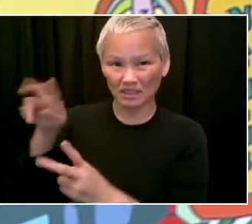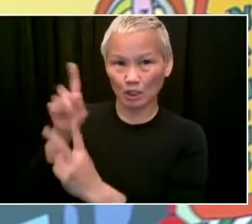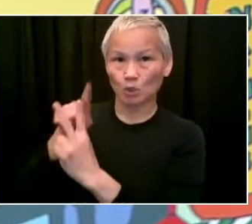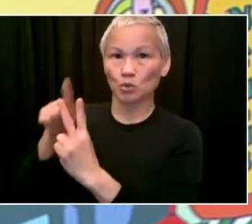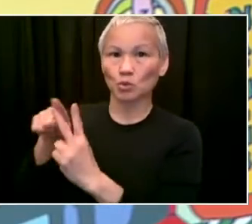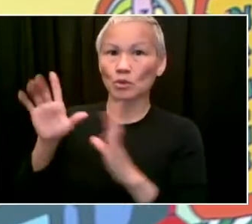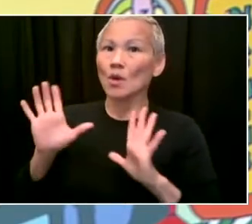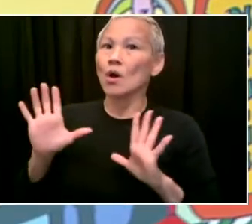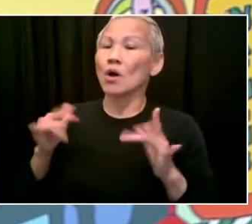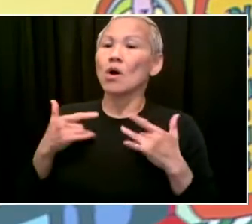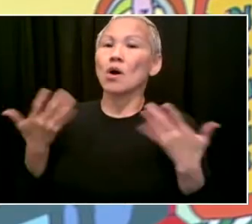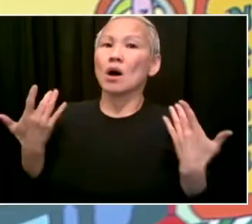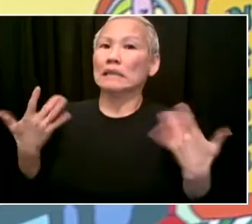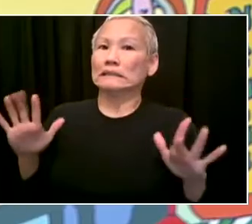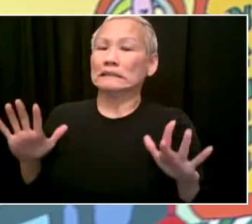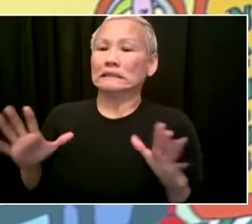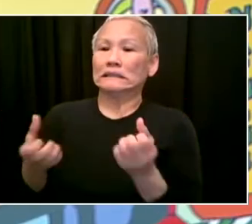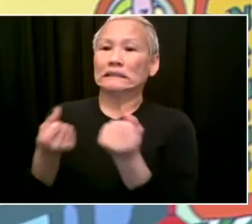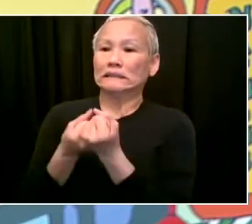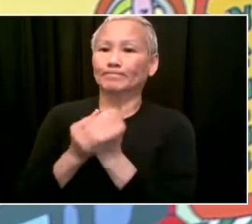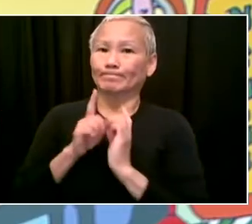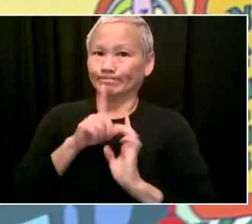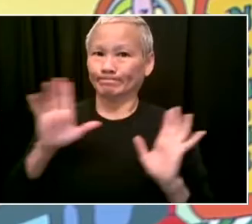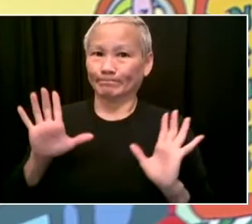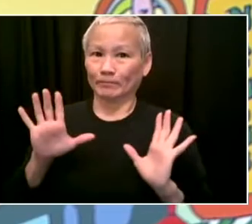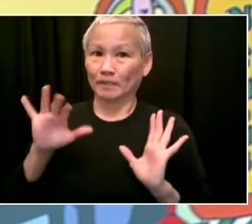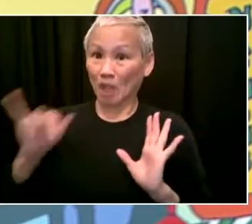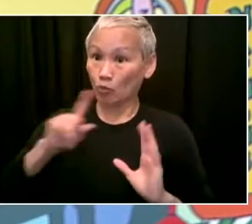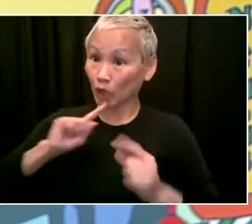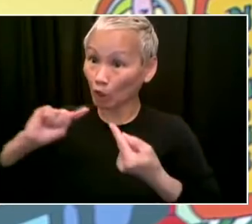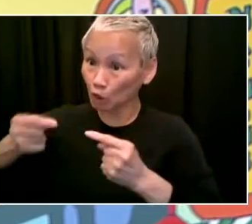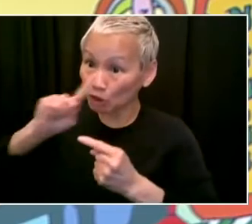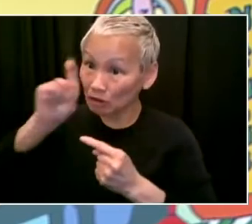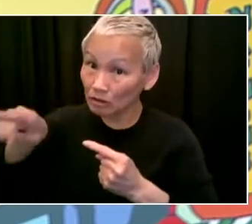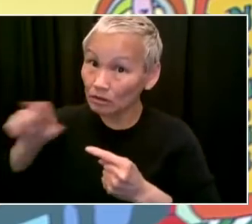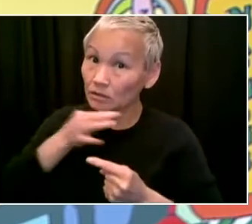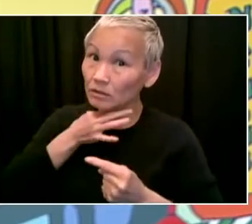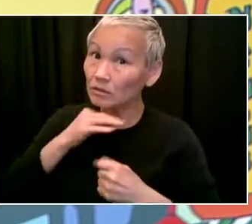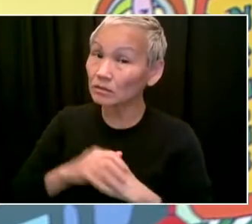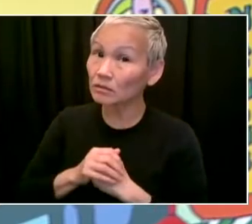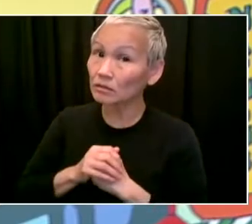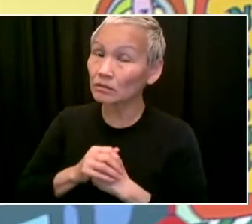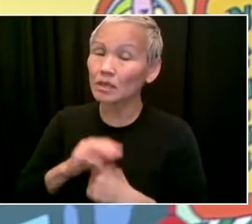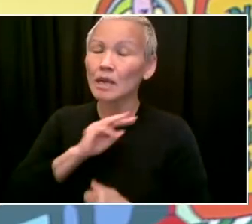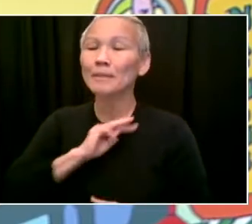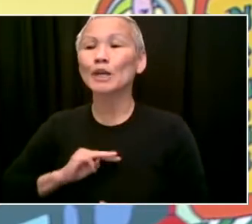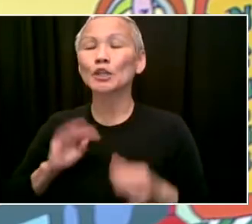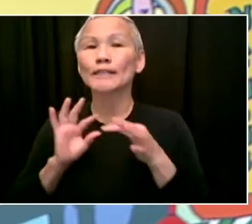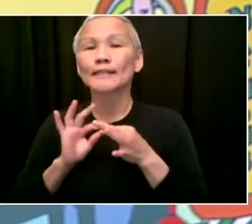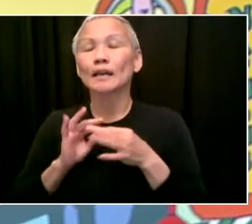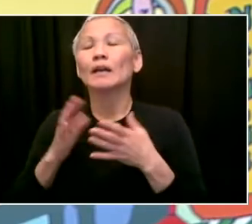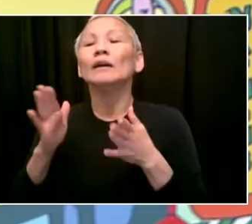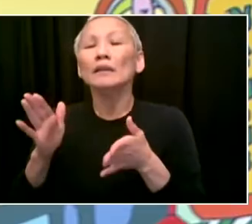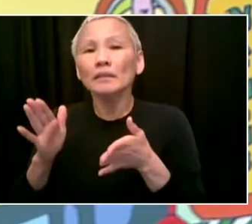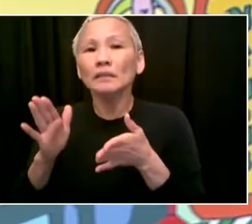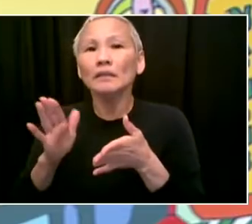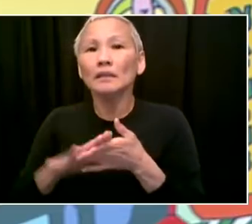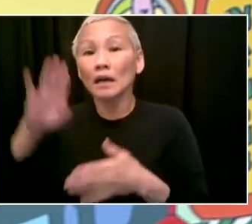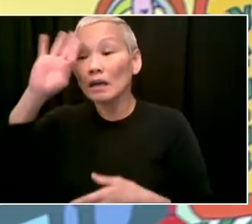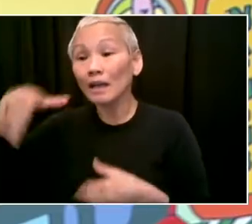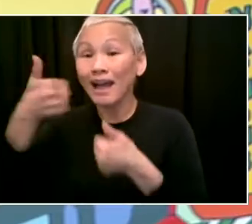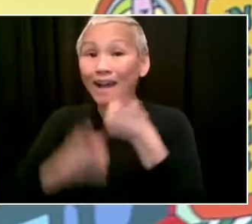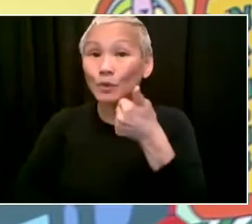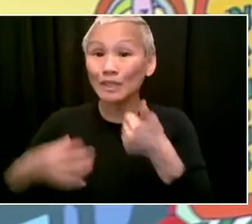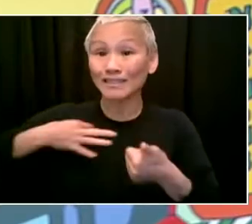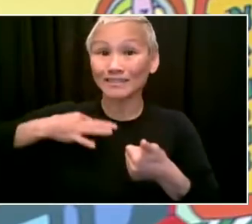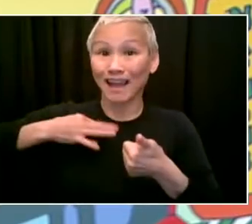know, candidates do what candidates do. And sometimes they think they're doing the smart thing or the clever thing, and sometimes it